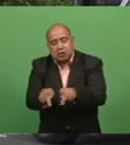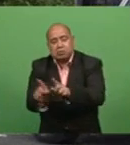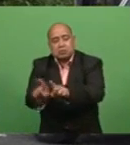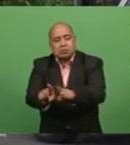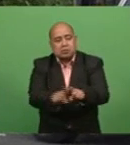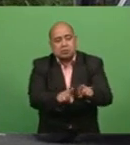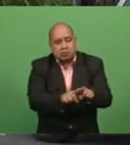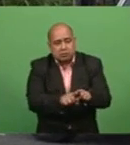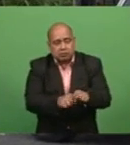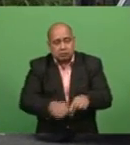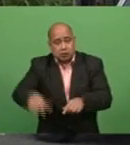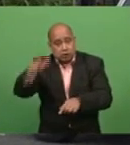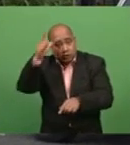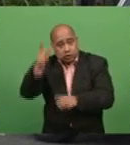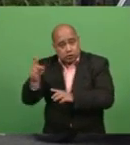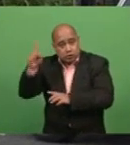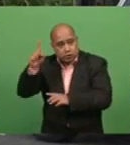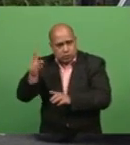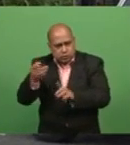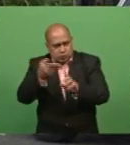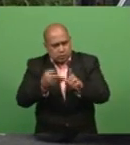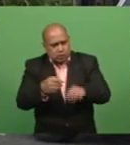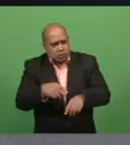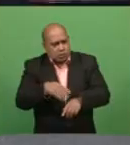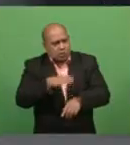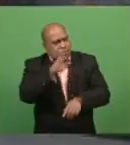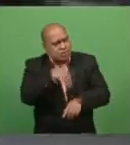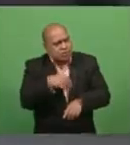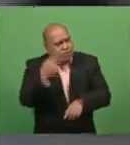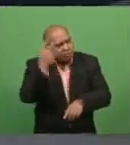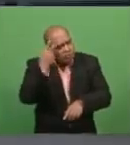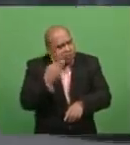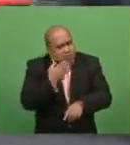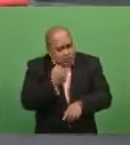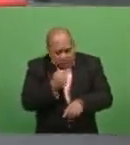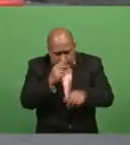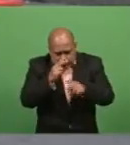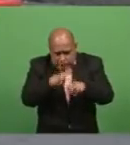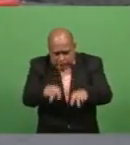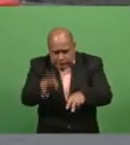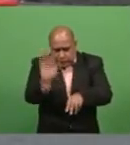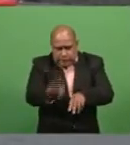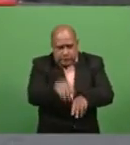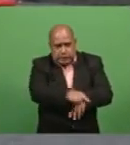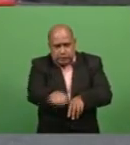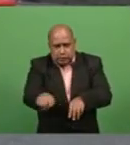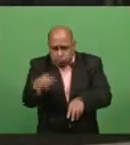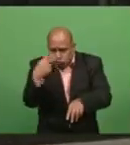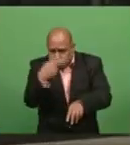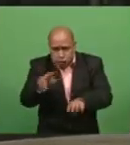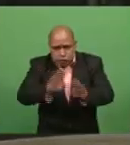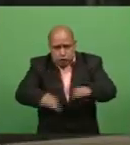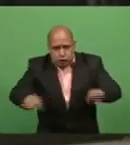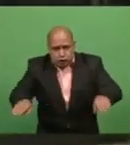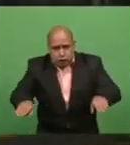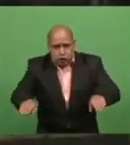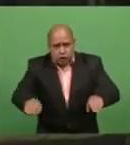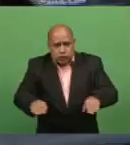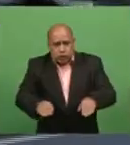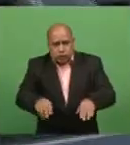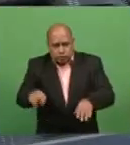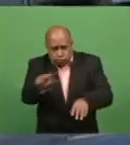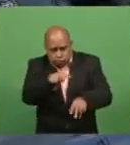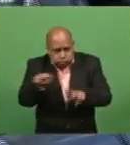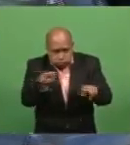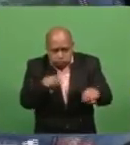to ensure they are monitoring their children's activities at all times. The Southern Division recorded 32 cases, 27